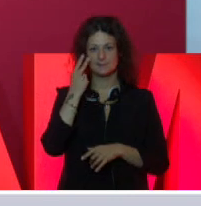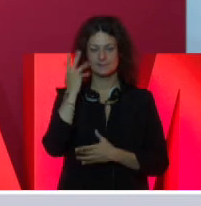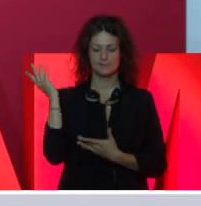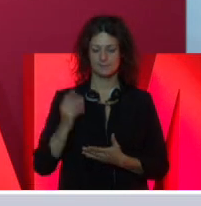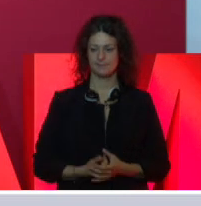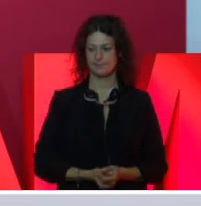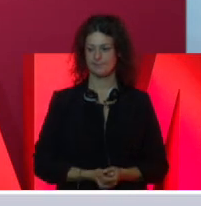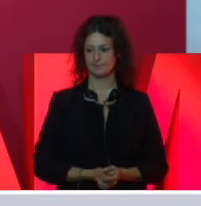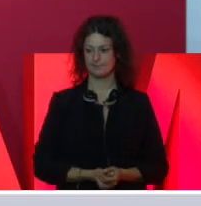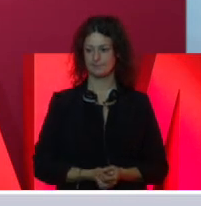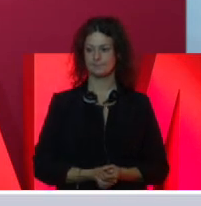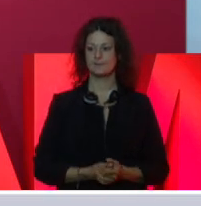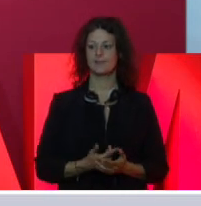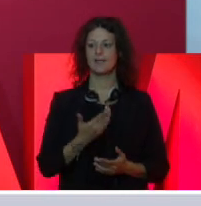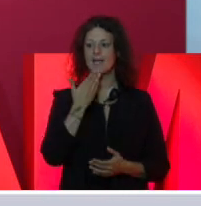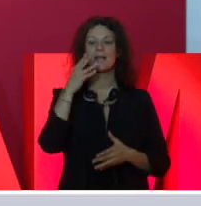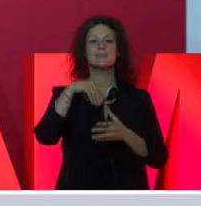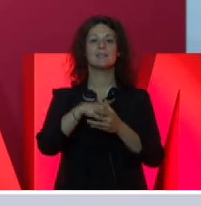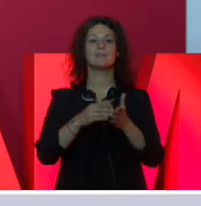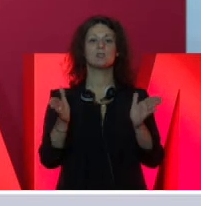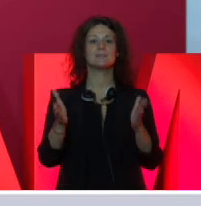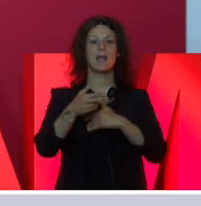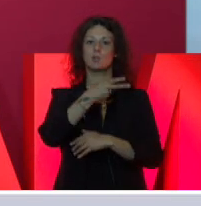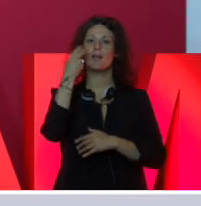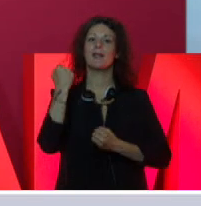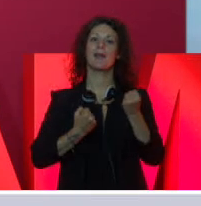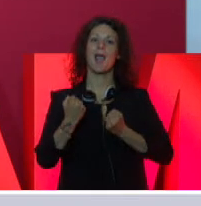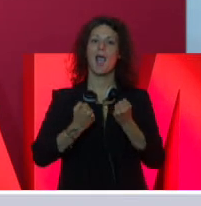followed, and this information is contained in our